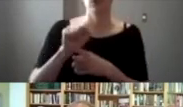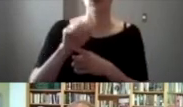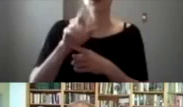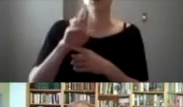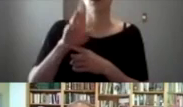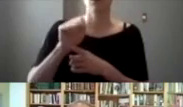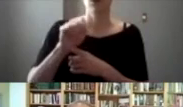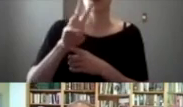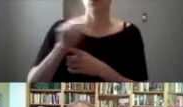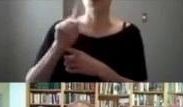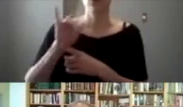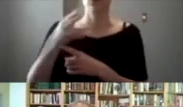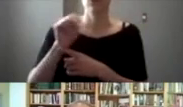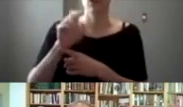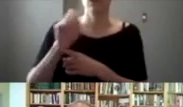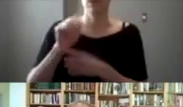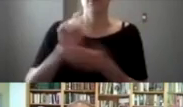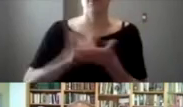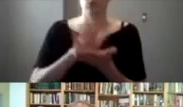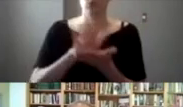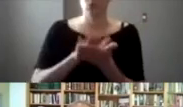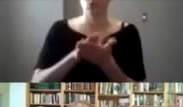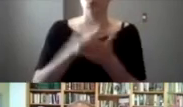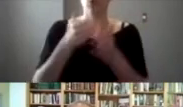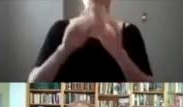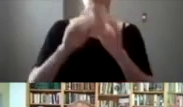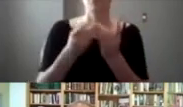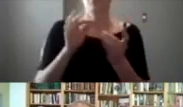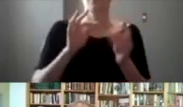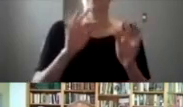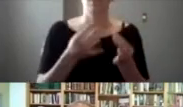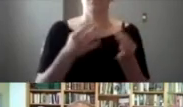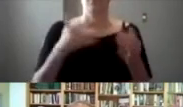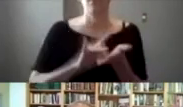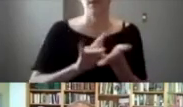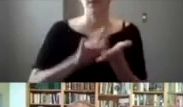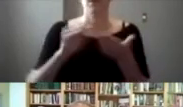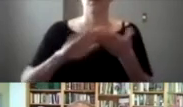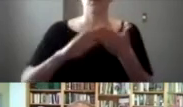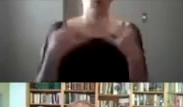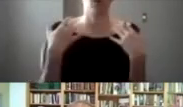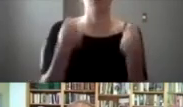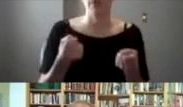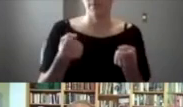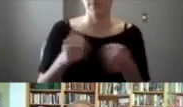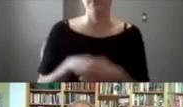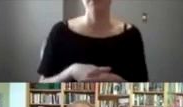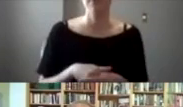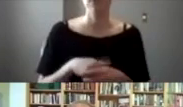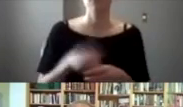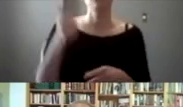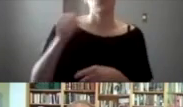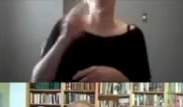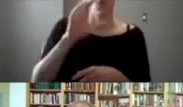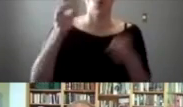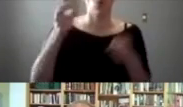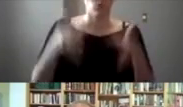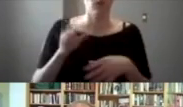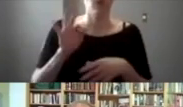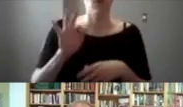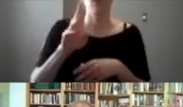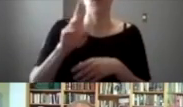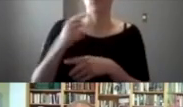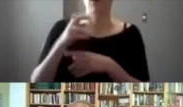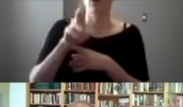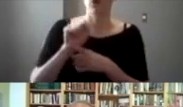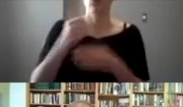Medical School in the Department of Family Medicine and Community Health. She is the co-director of the Rutgers